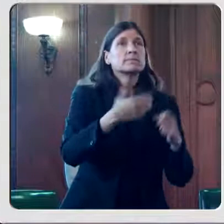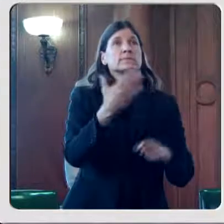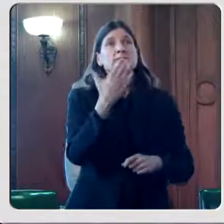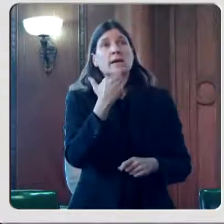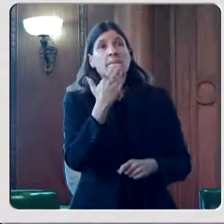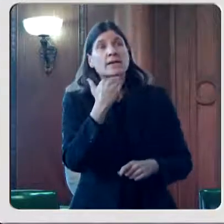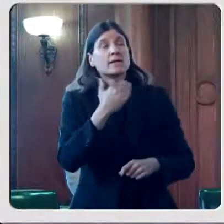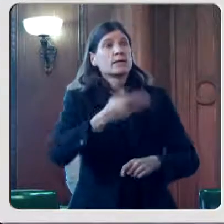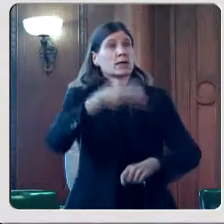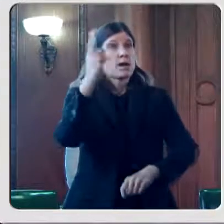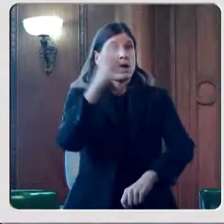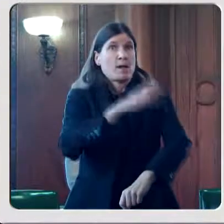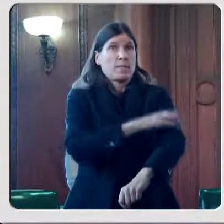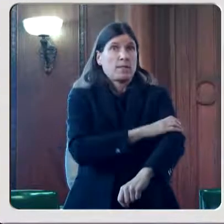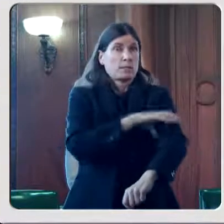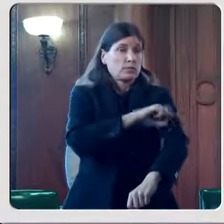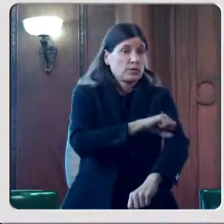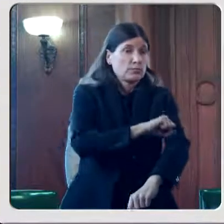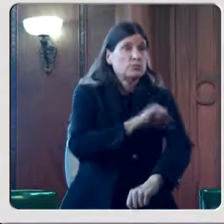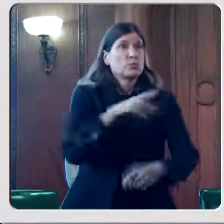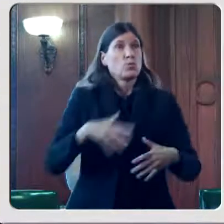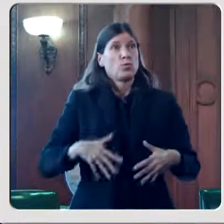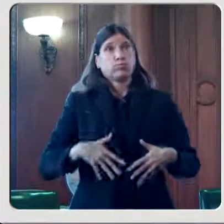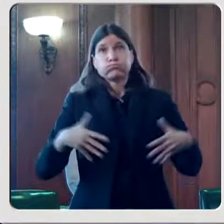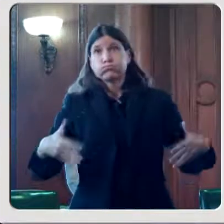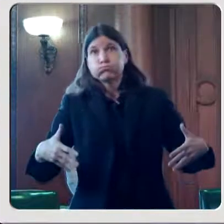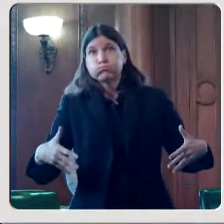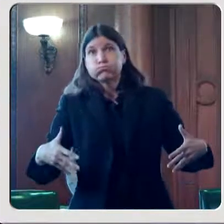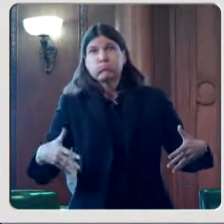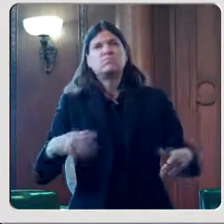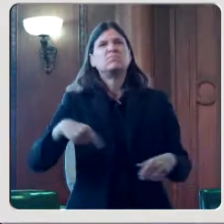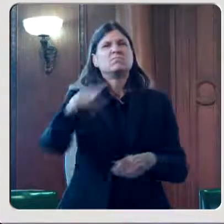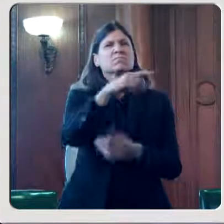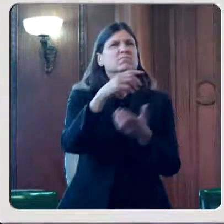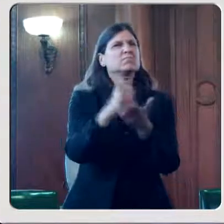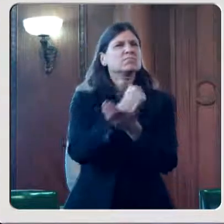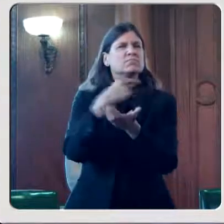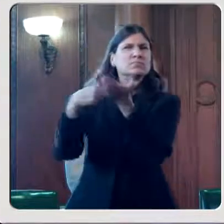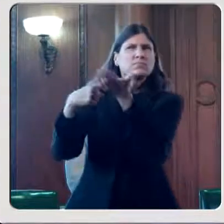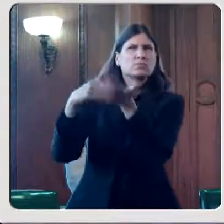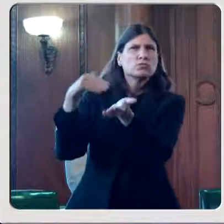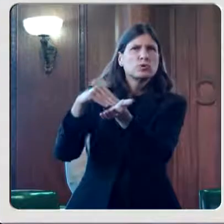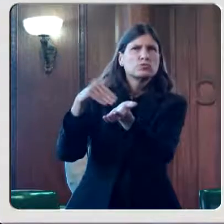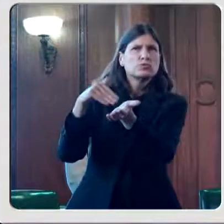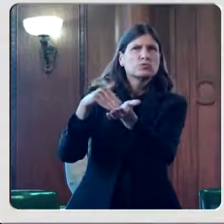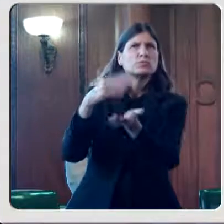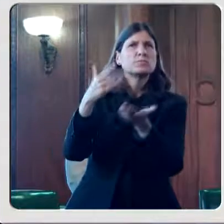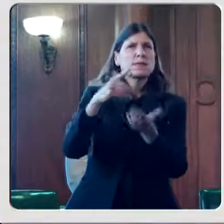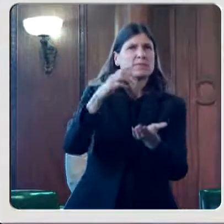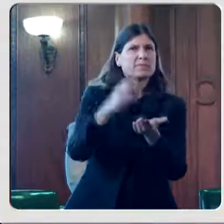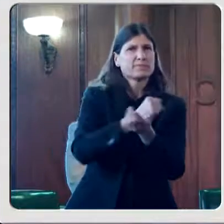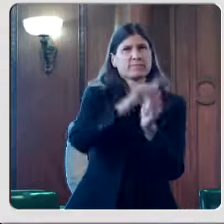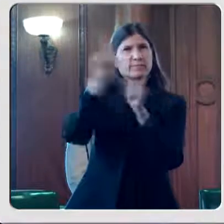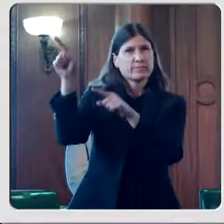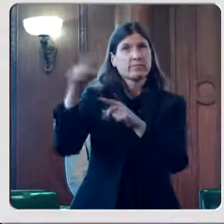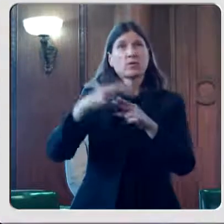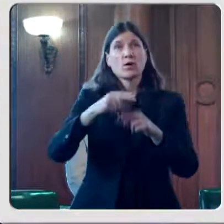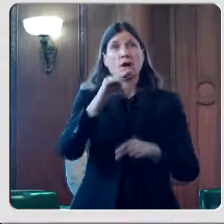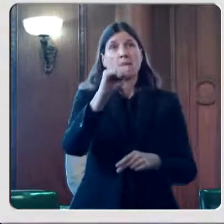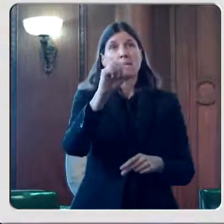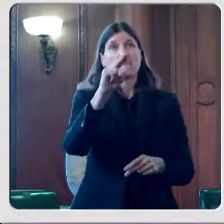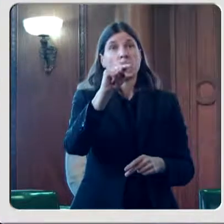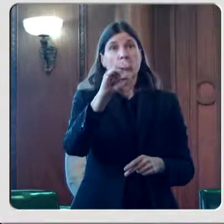pressure, obesity, definitely talk to your doctor about monoclonal antibody. Also wanted to say a word about these